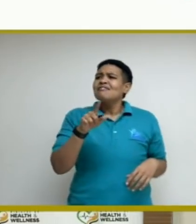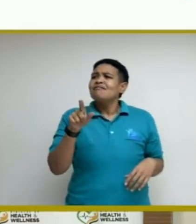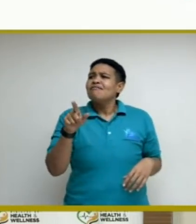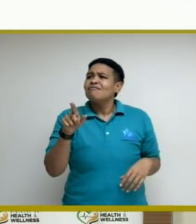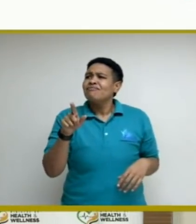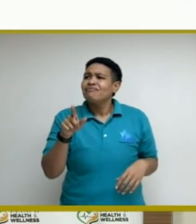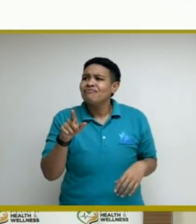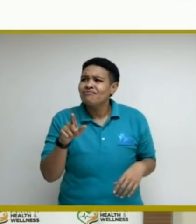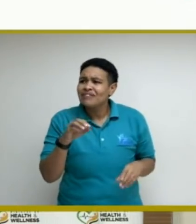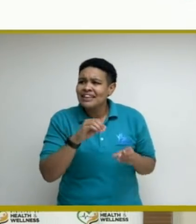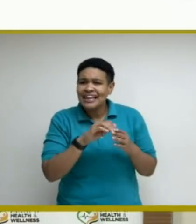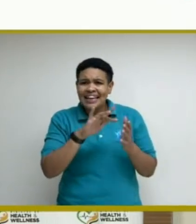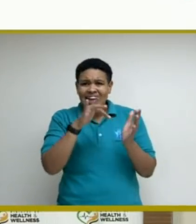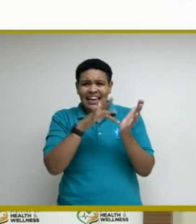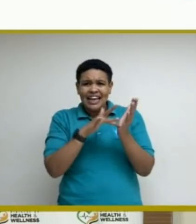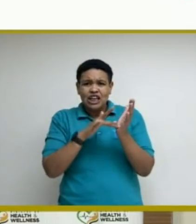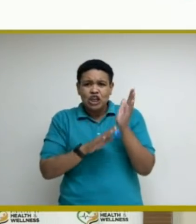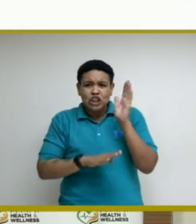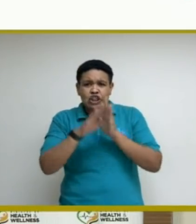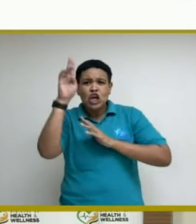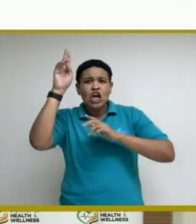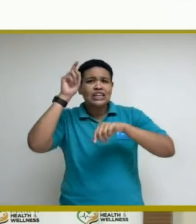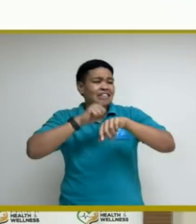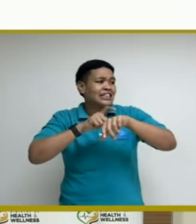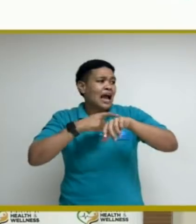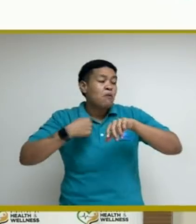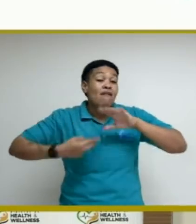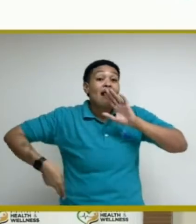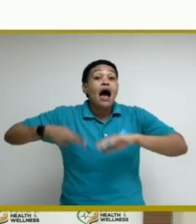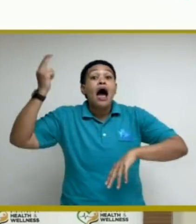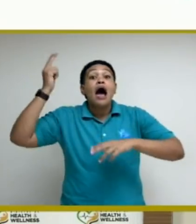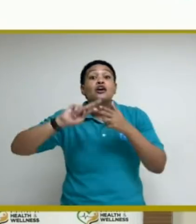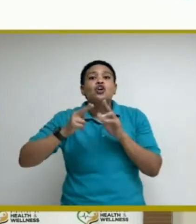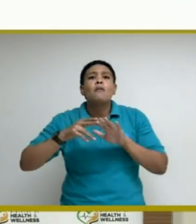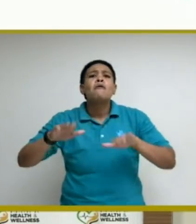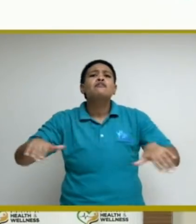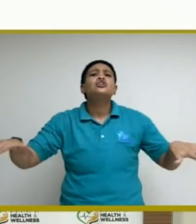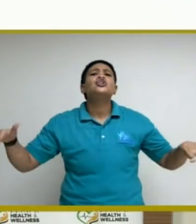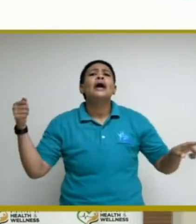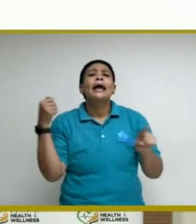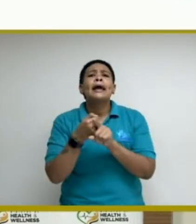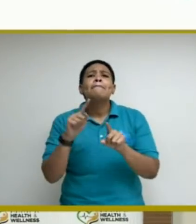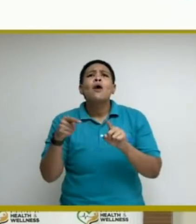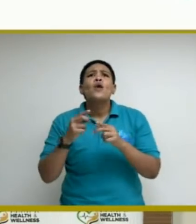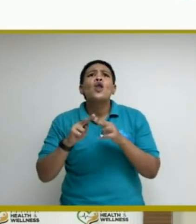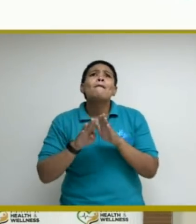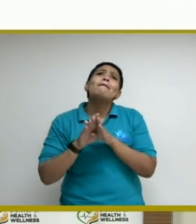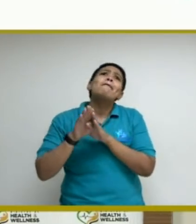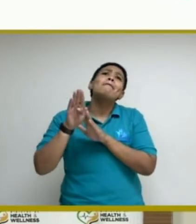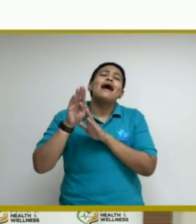surge time, we would have had higher numbers of children being affected, and then it comes down a little